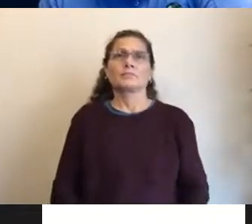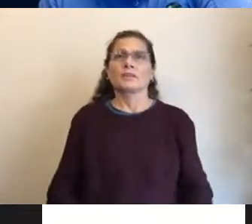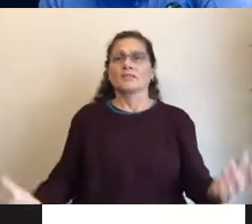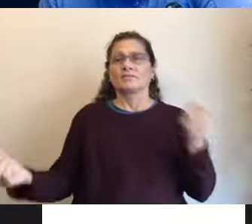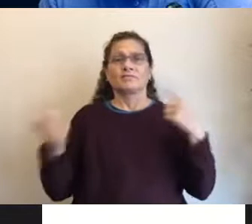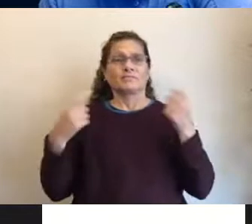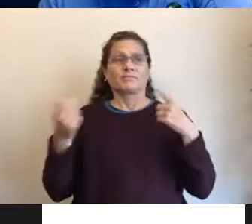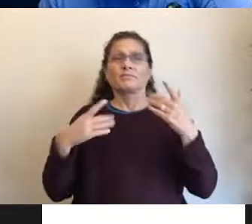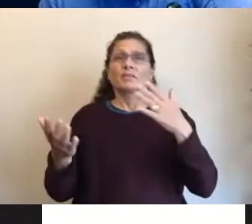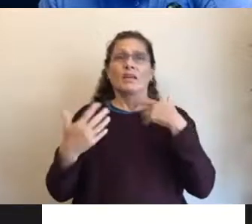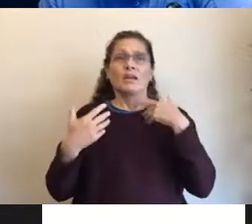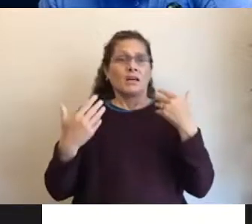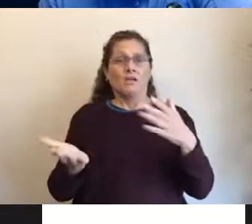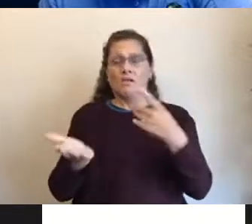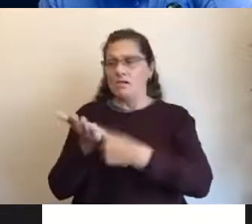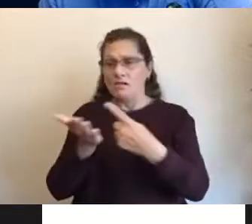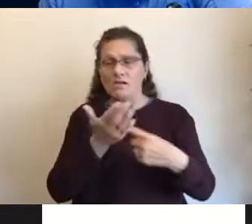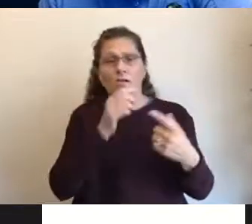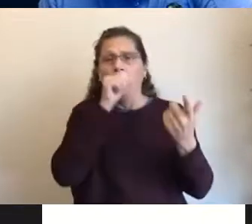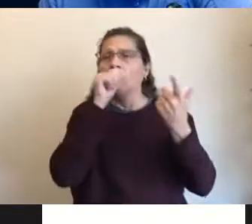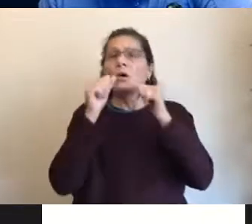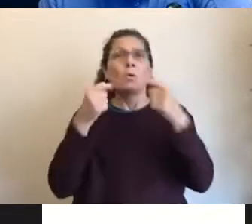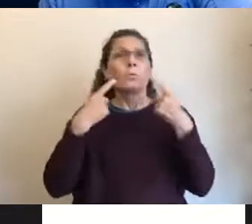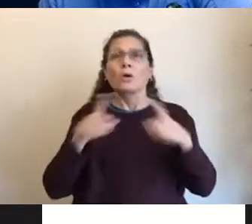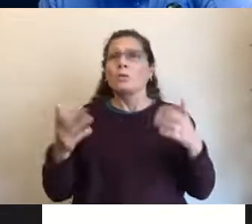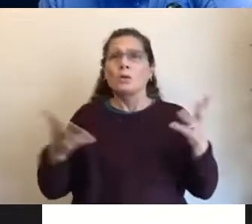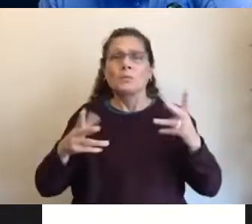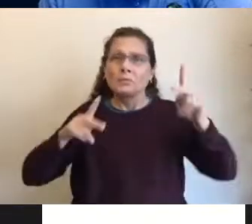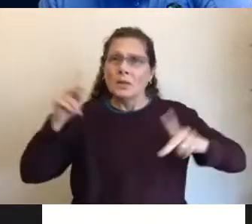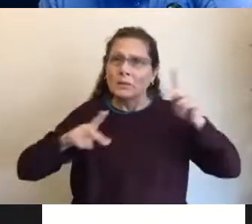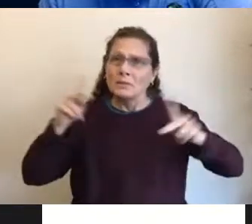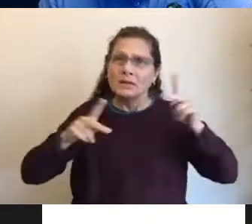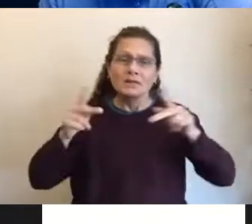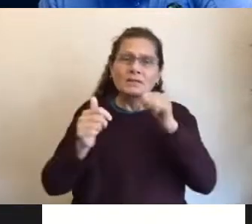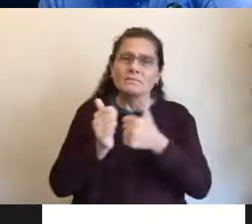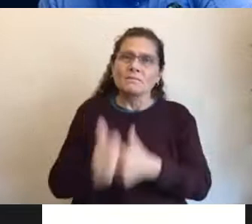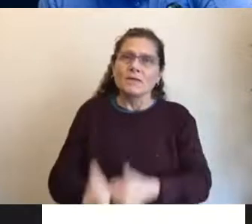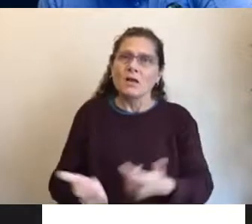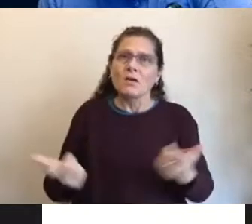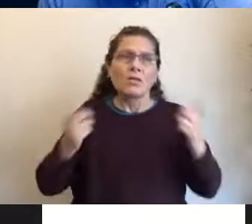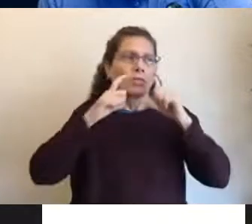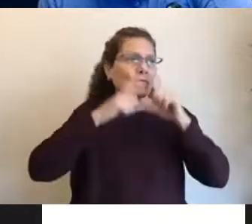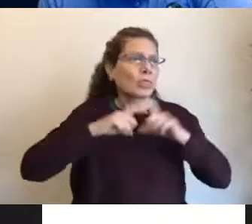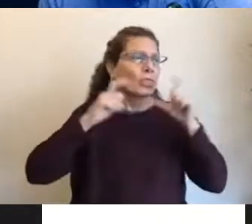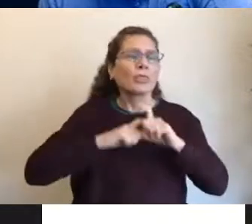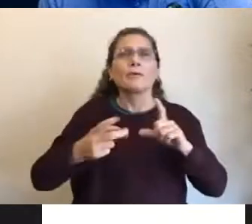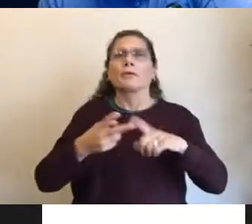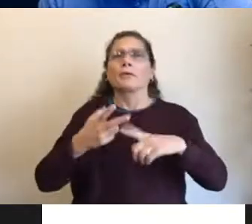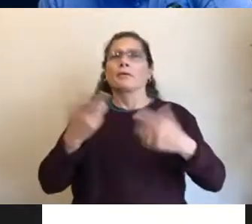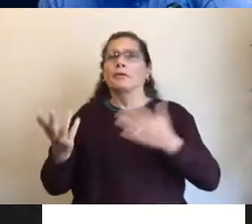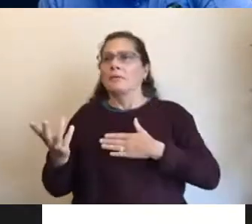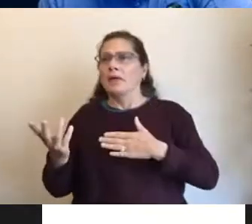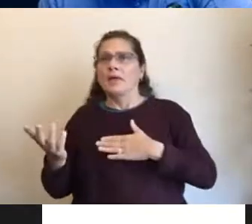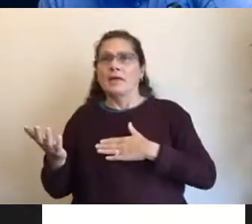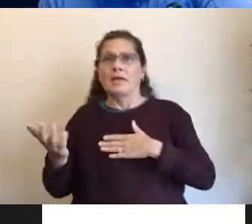the understanding of sort of the layers of protection, I think has been confusing. I think the idea that small gatherings can